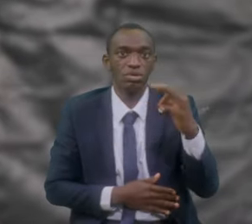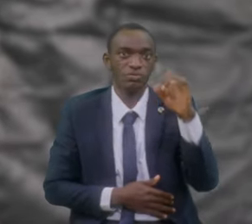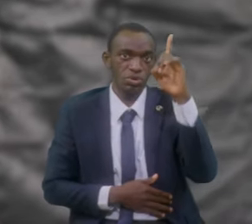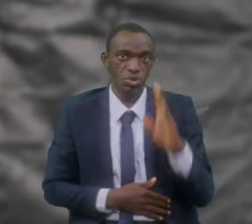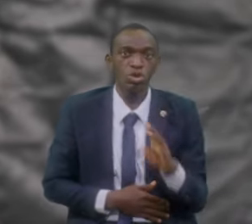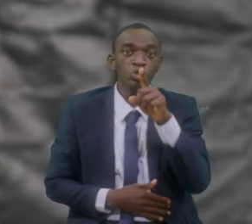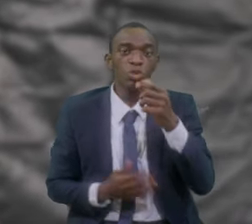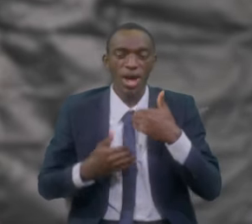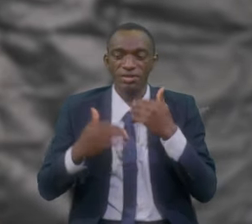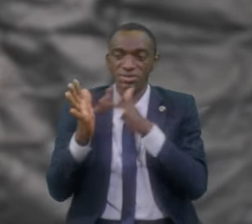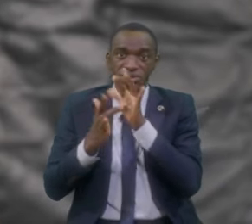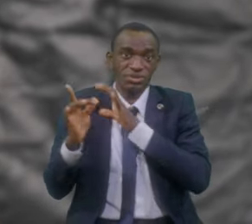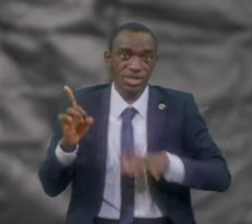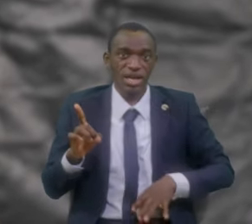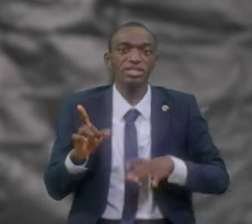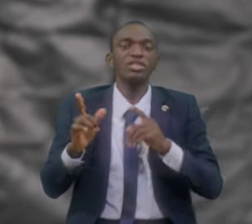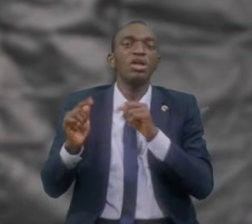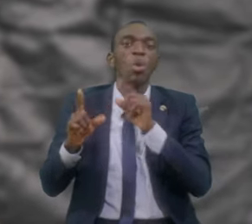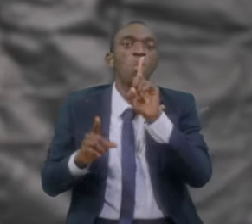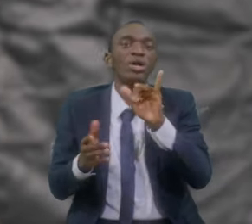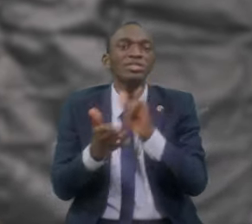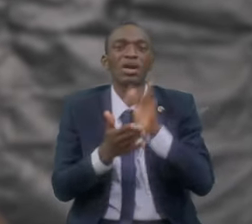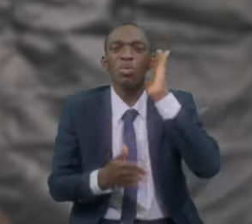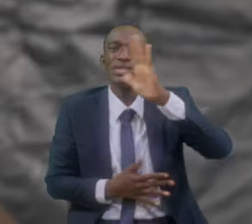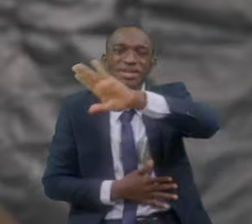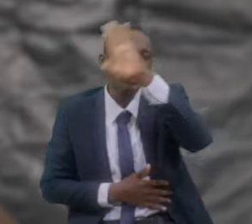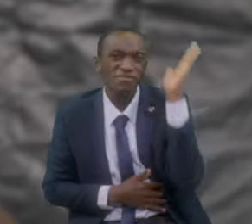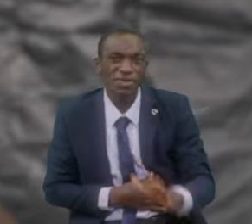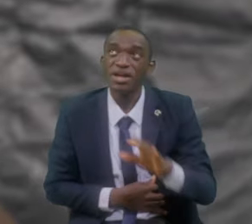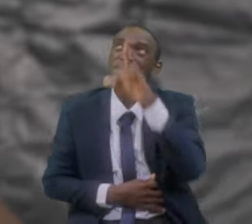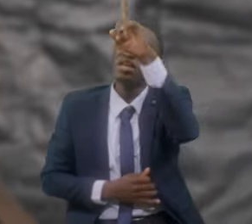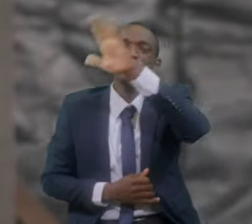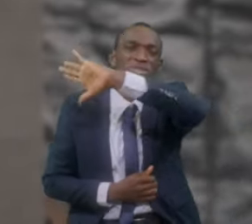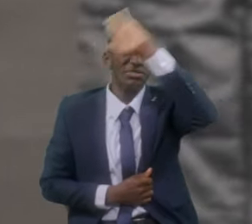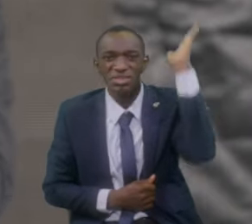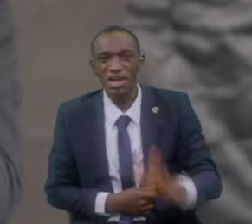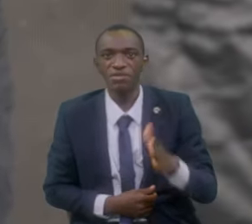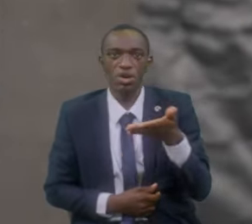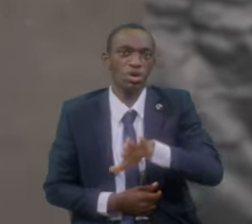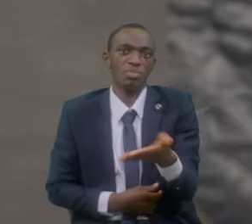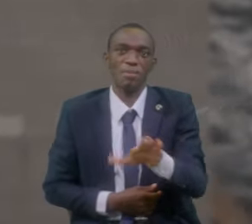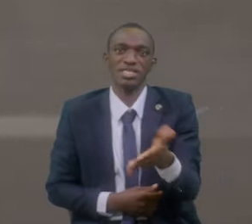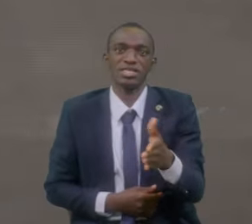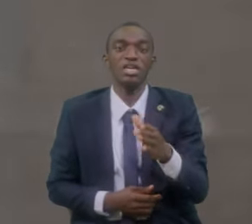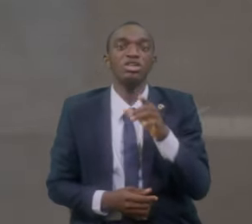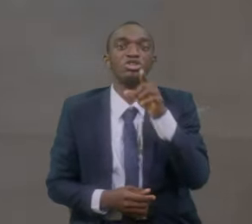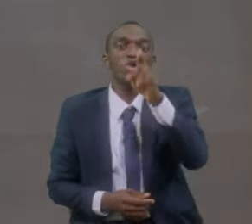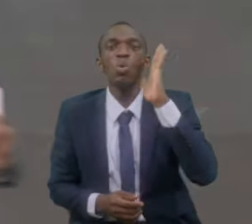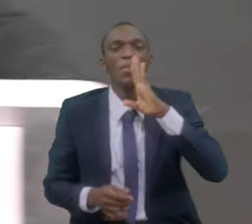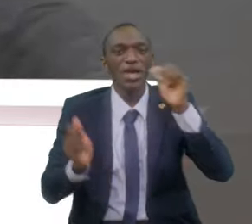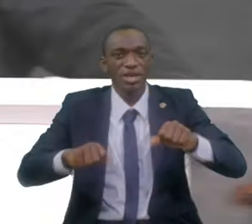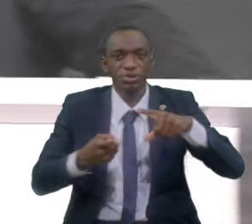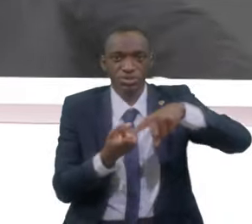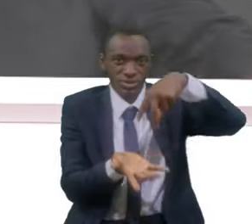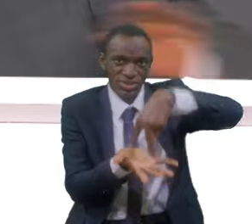the one that will never, never, never compromise, you'll be able to stand. That's why we're